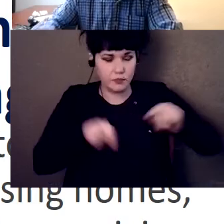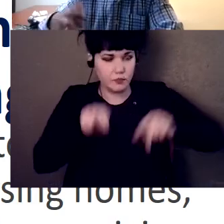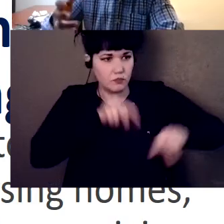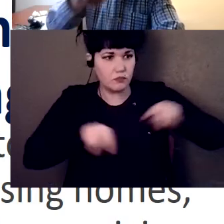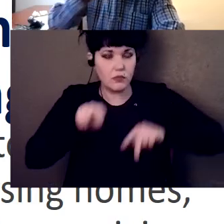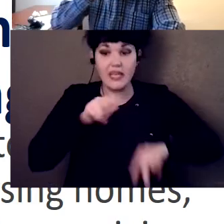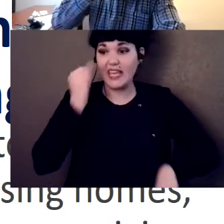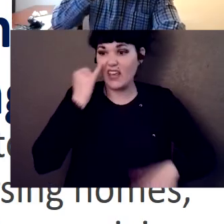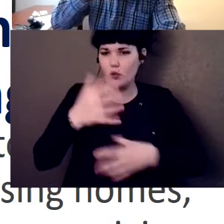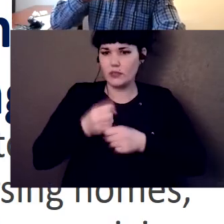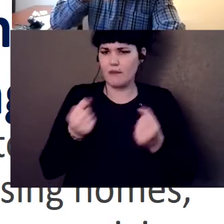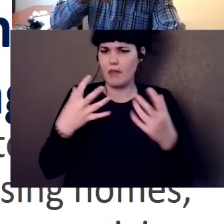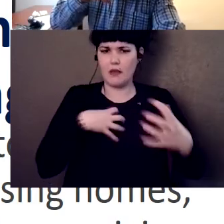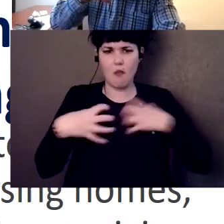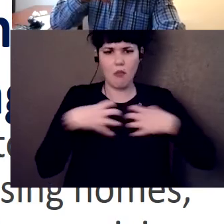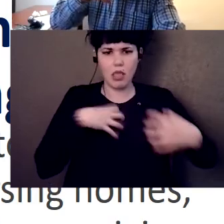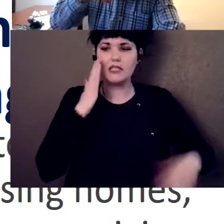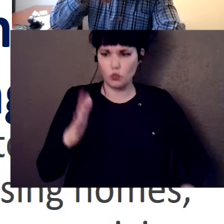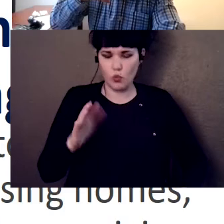know one specifically that